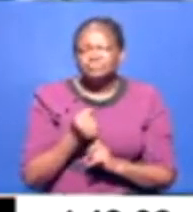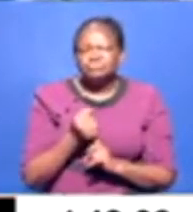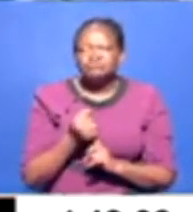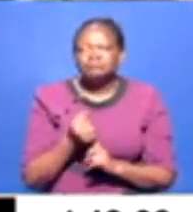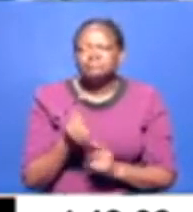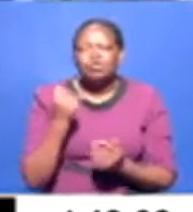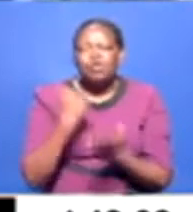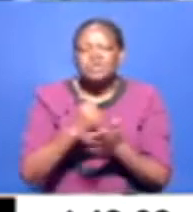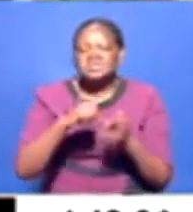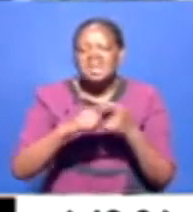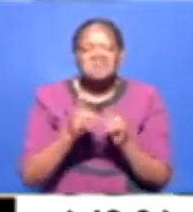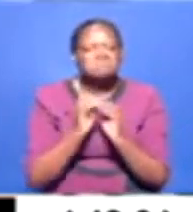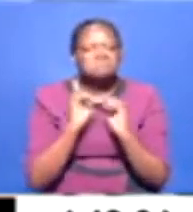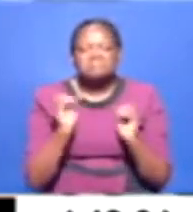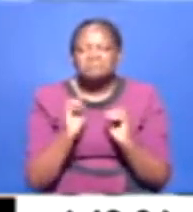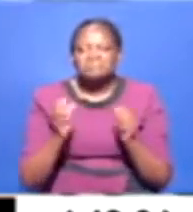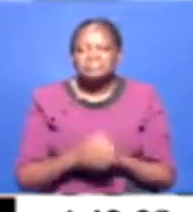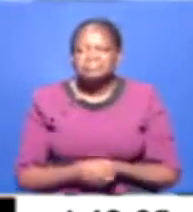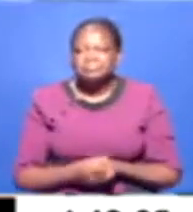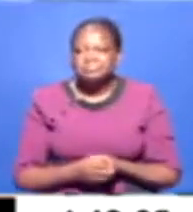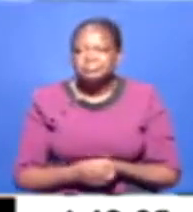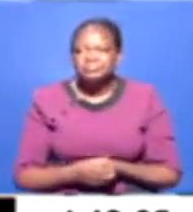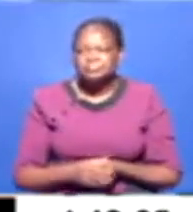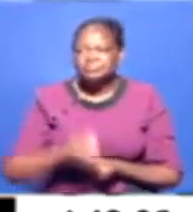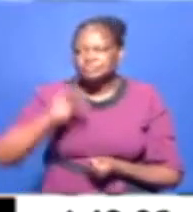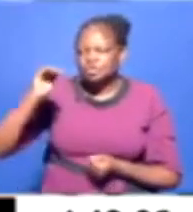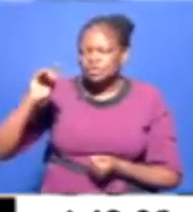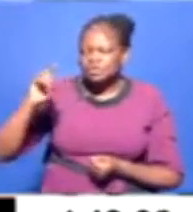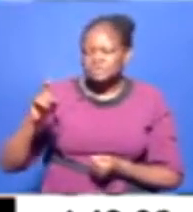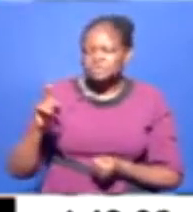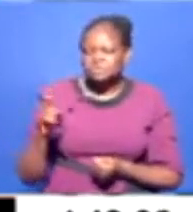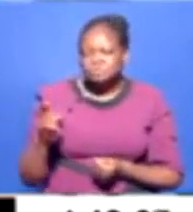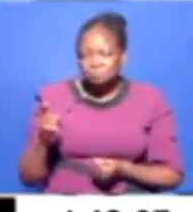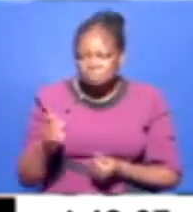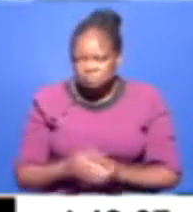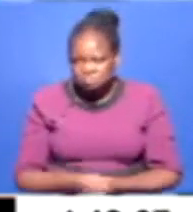books according to standards. The county executives,